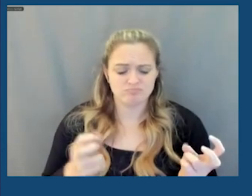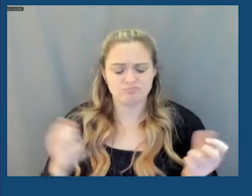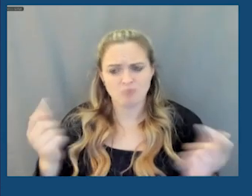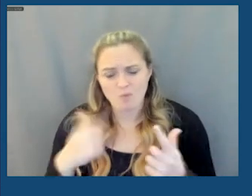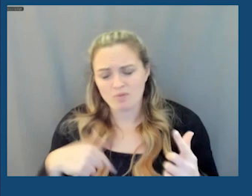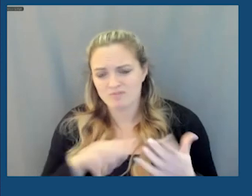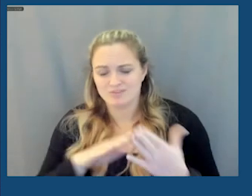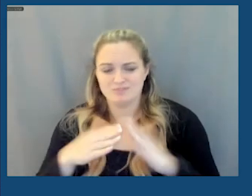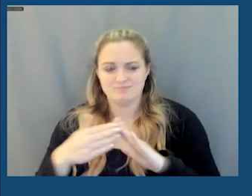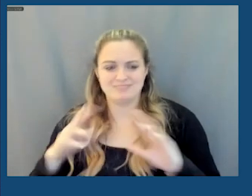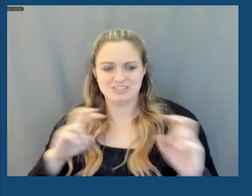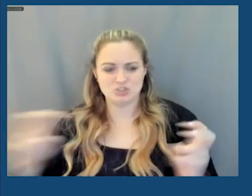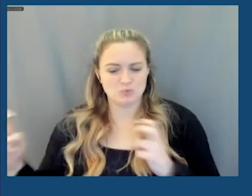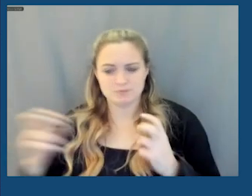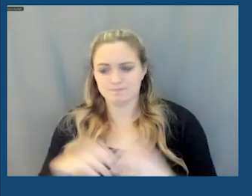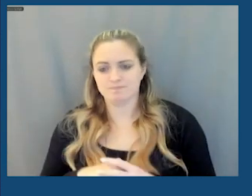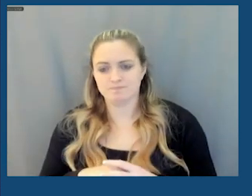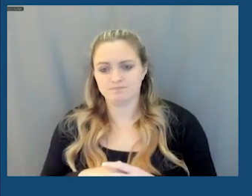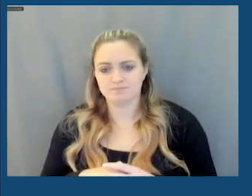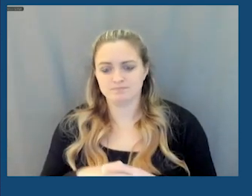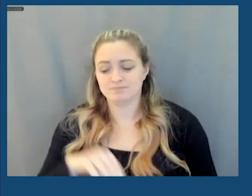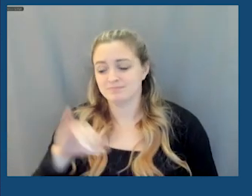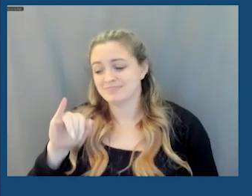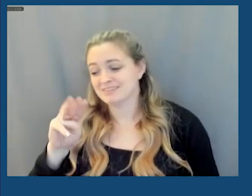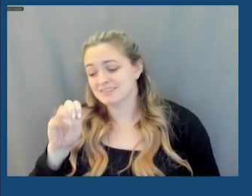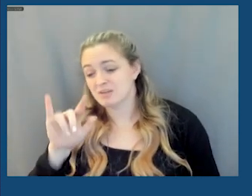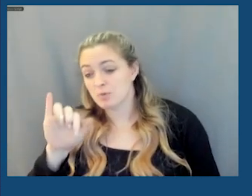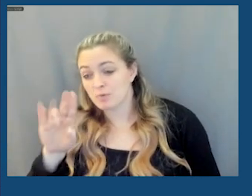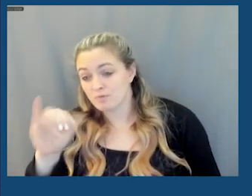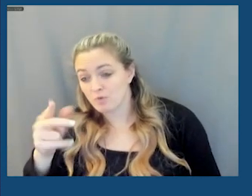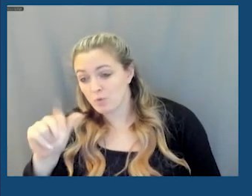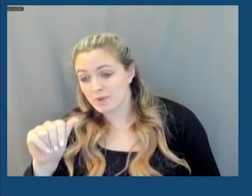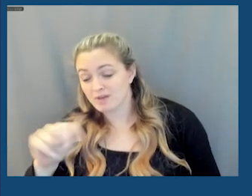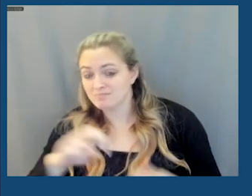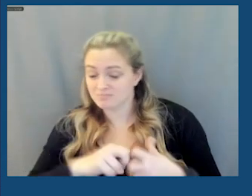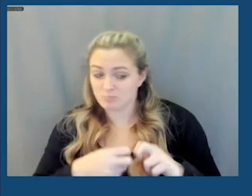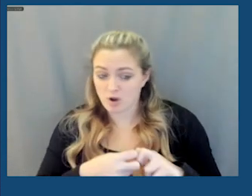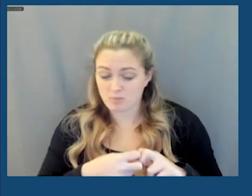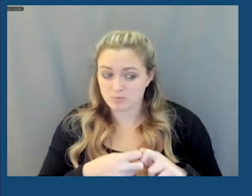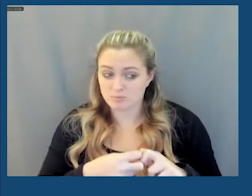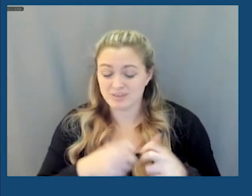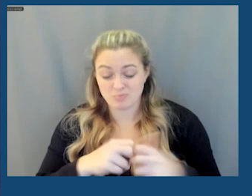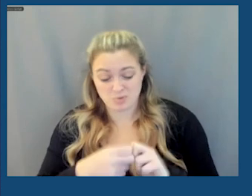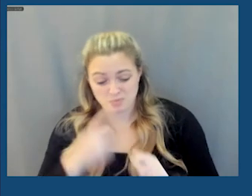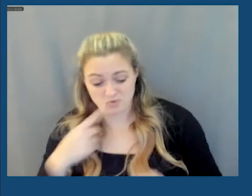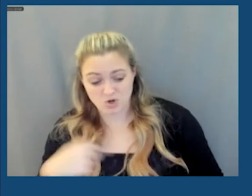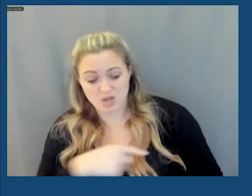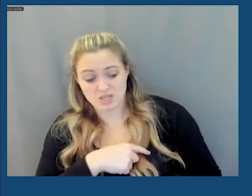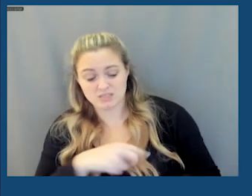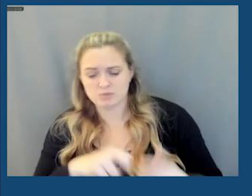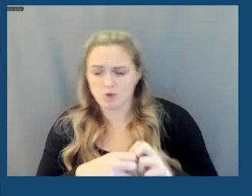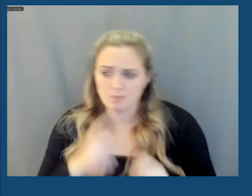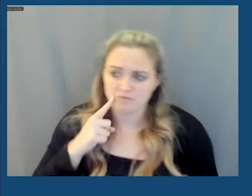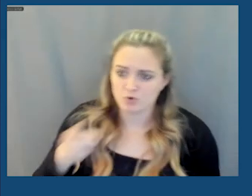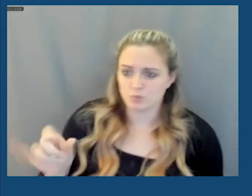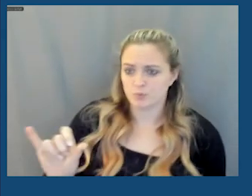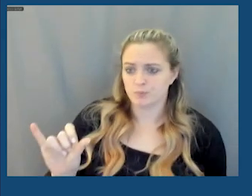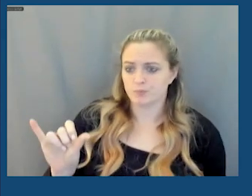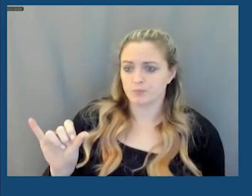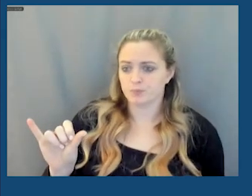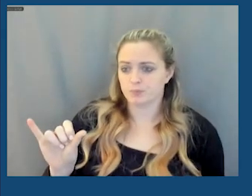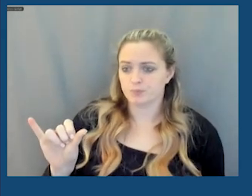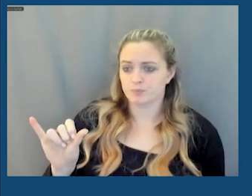issues. And Islamophobia is a problem, and if it is a problem for us, it is a problem for you.